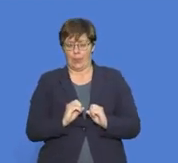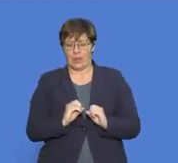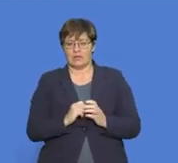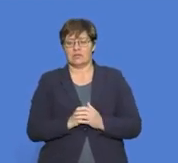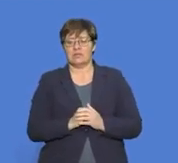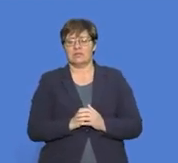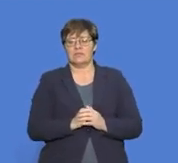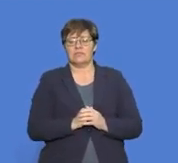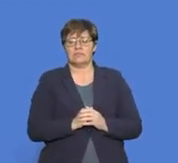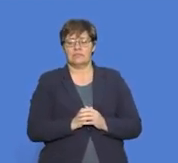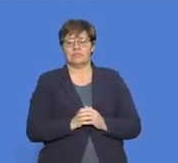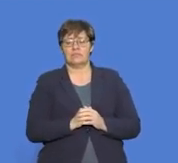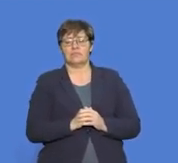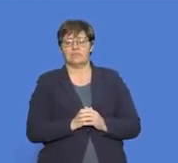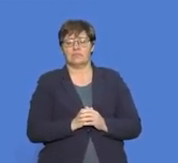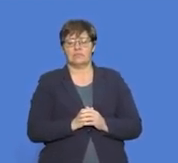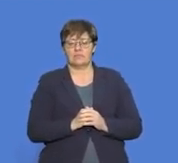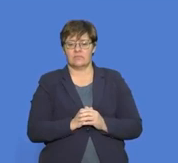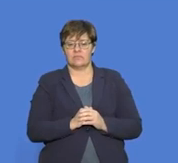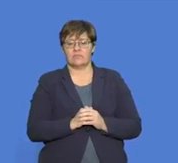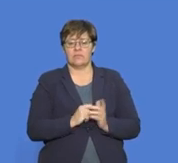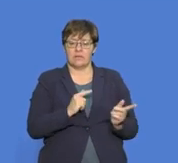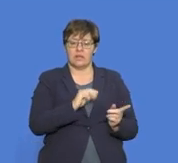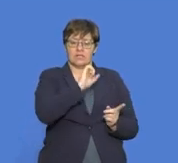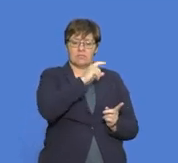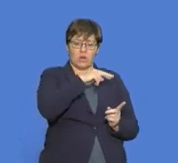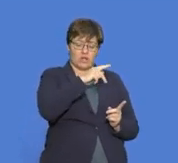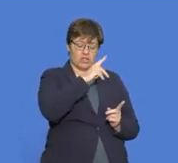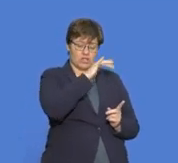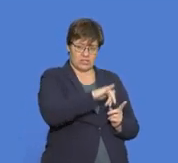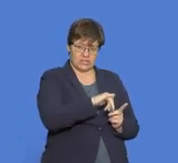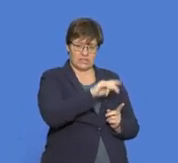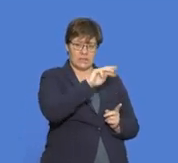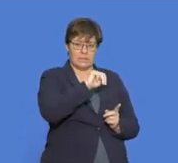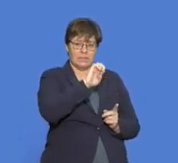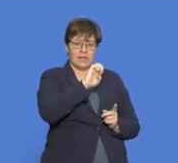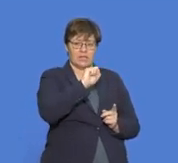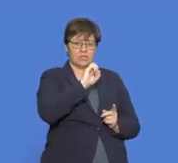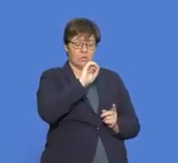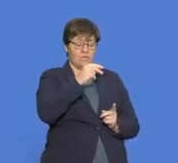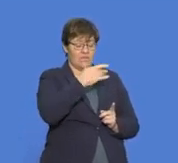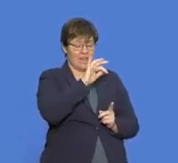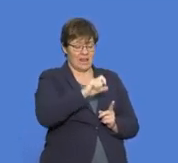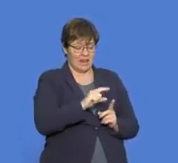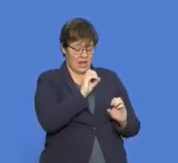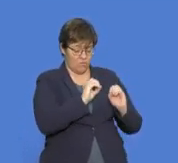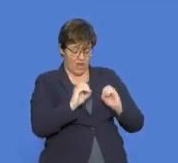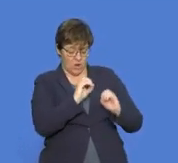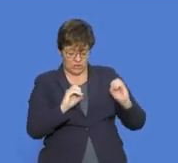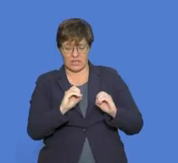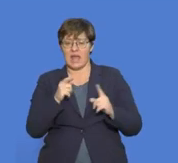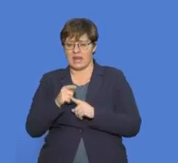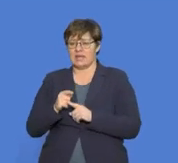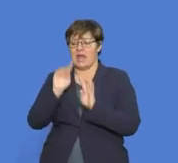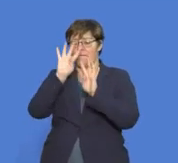and the palisade mesophyll. Then, in between these cells, we